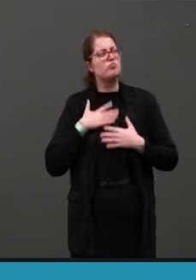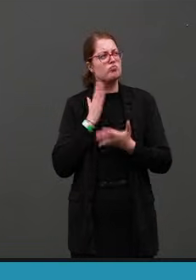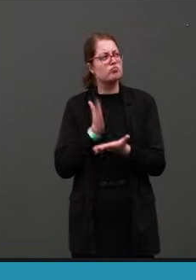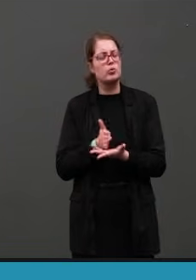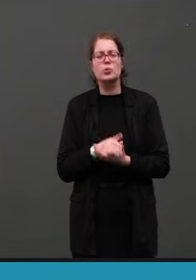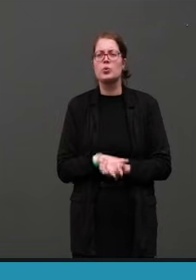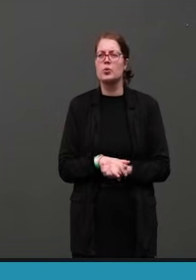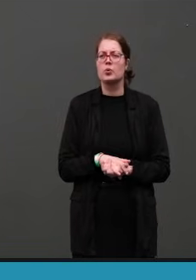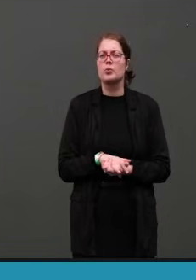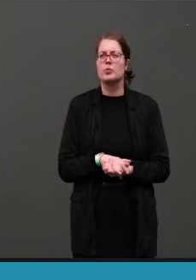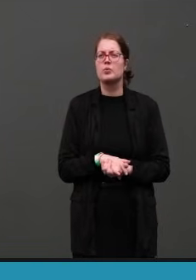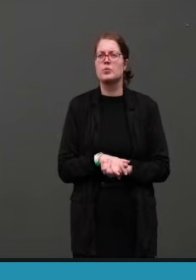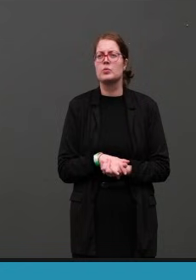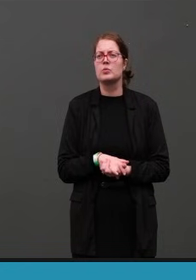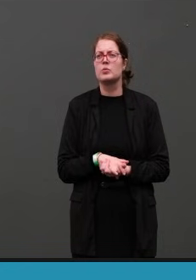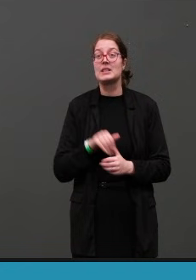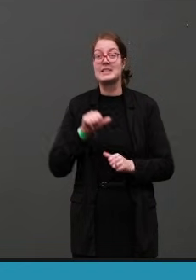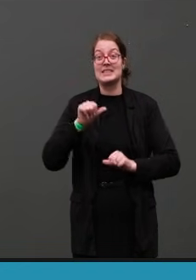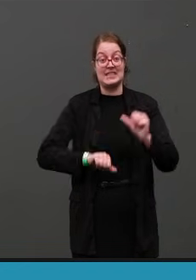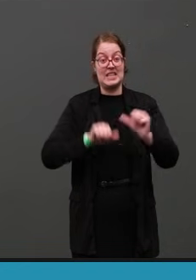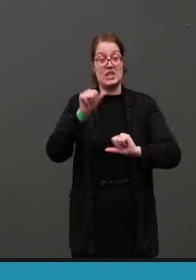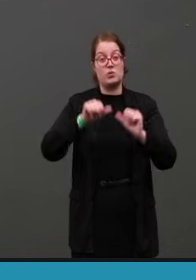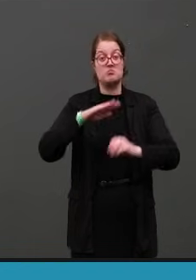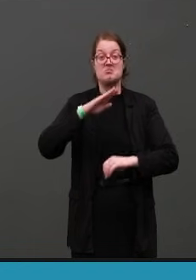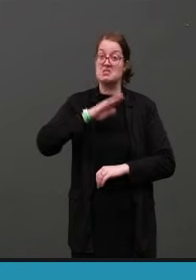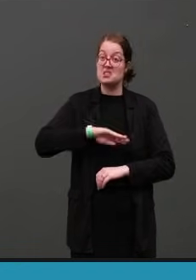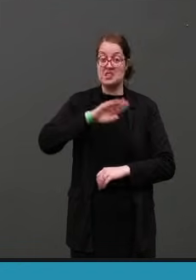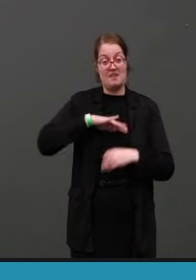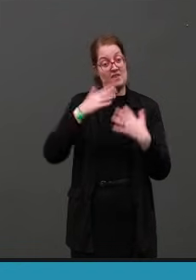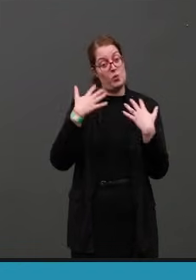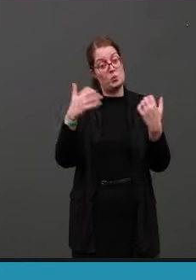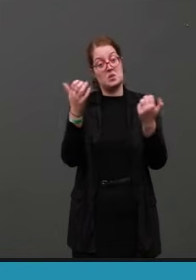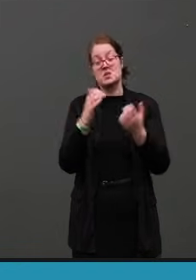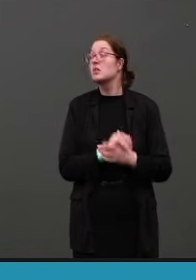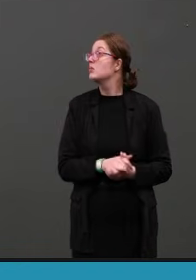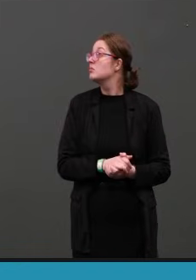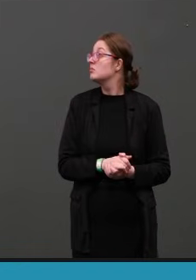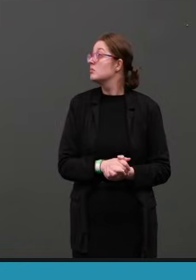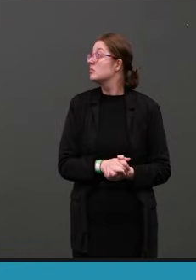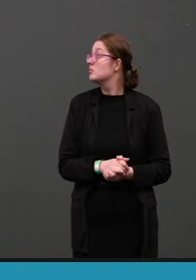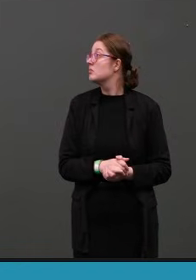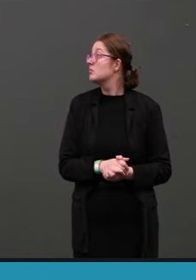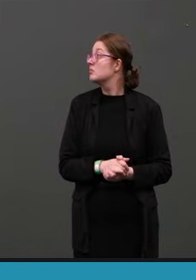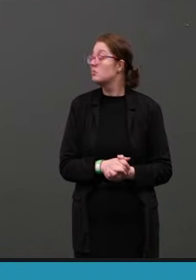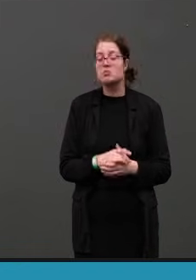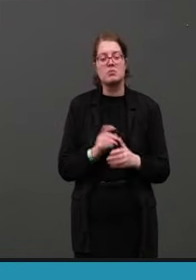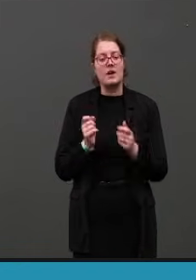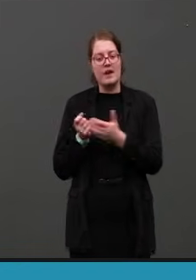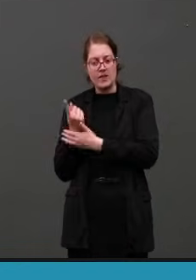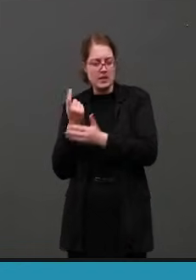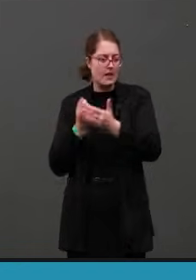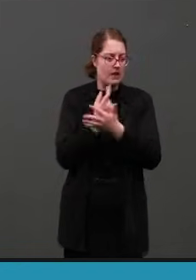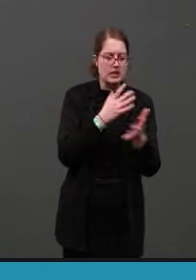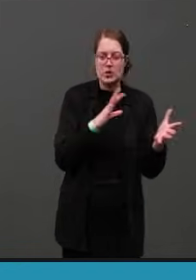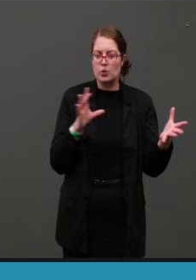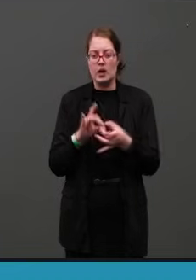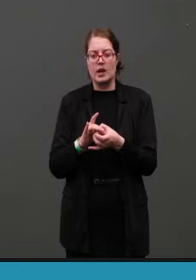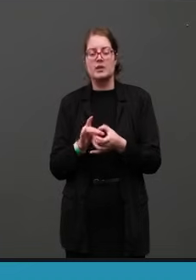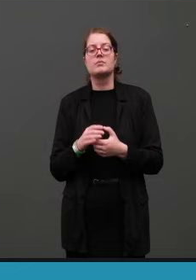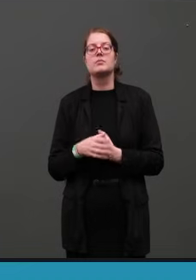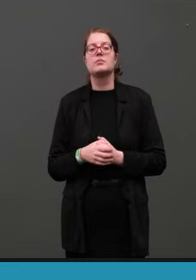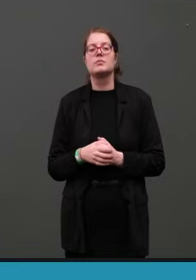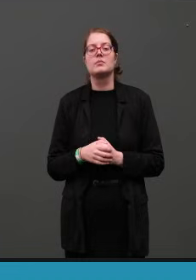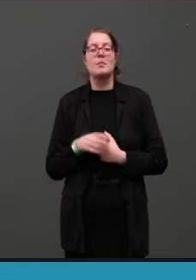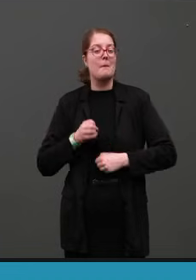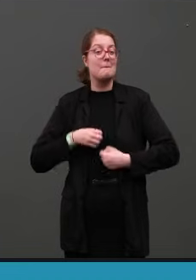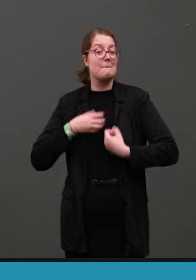in a sequence that satisfies the audience by connecting events together in poetic